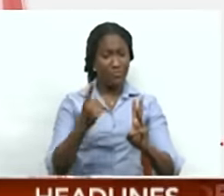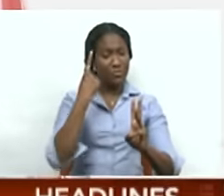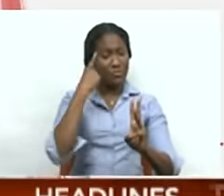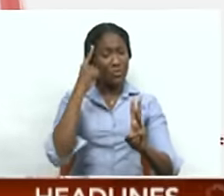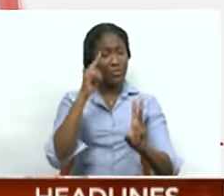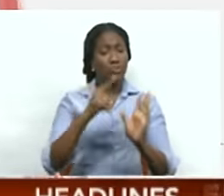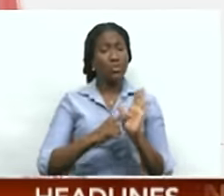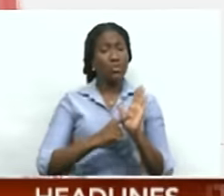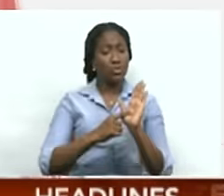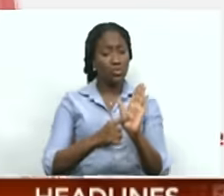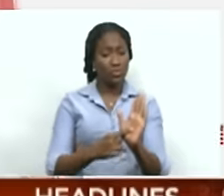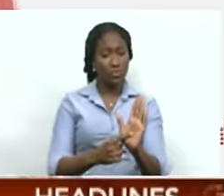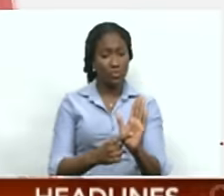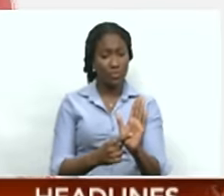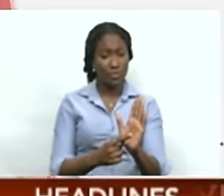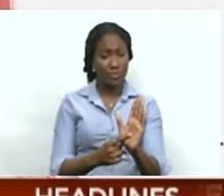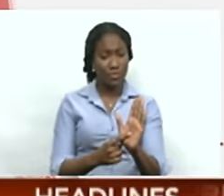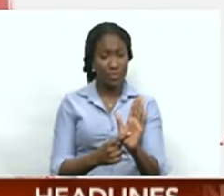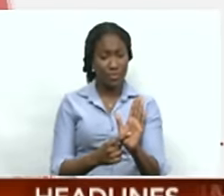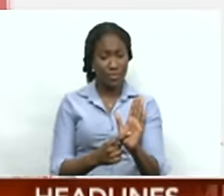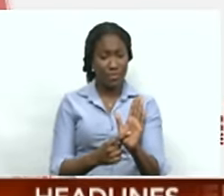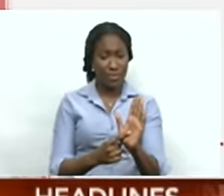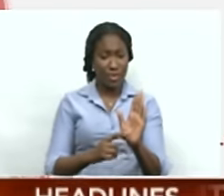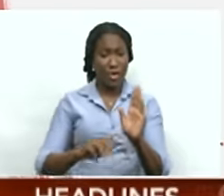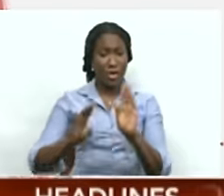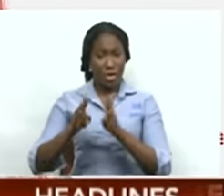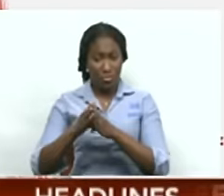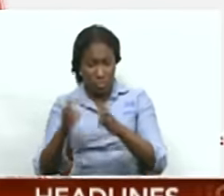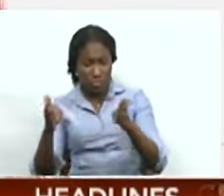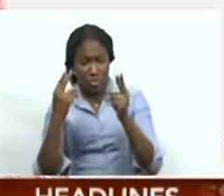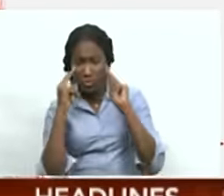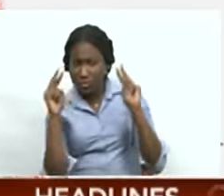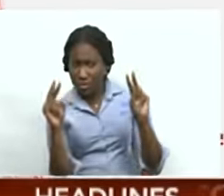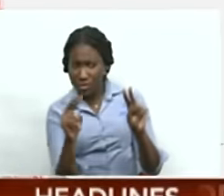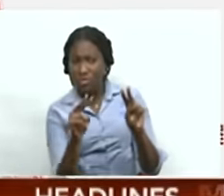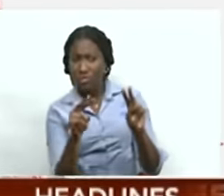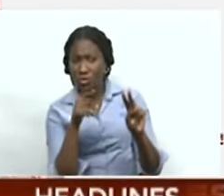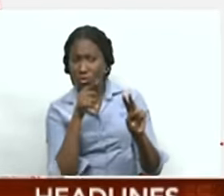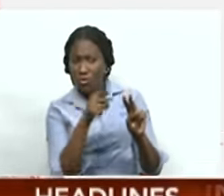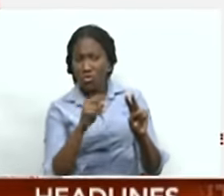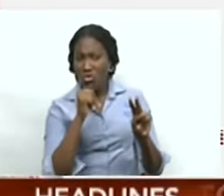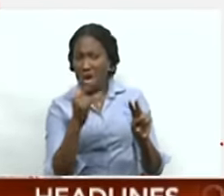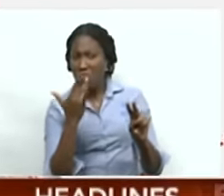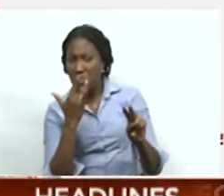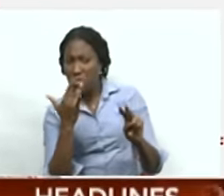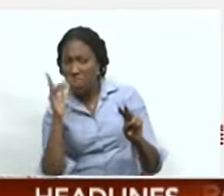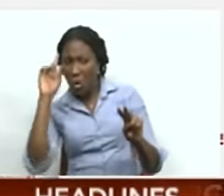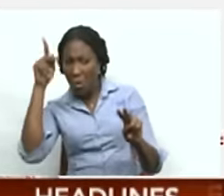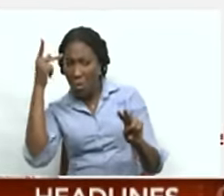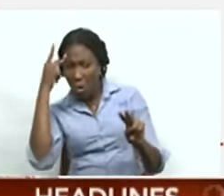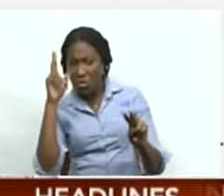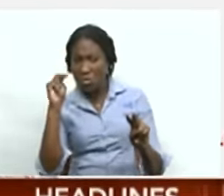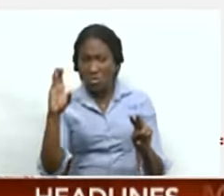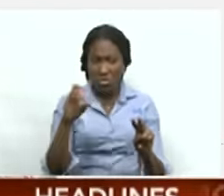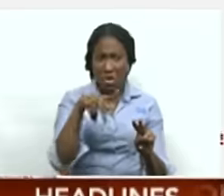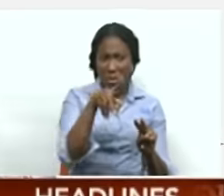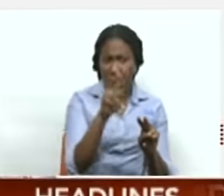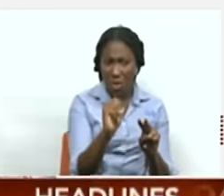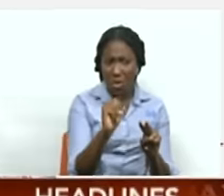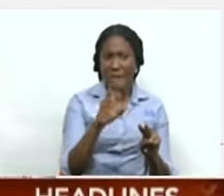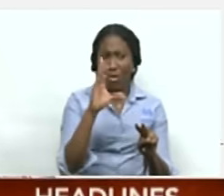the outlook that they are not being politically driven, and rather they are going to take on